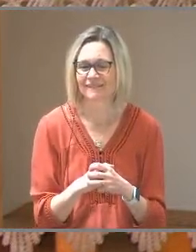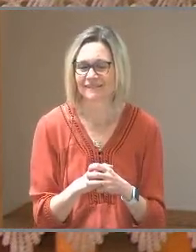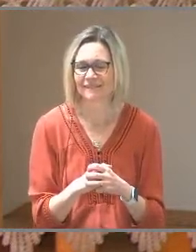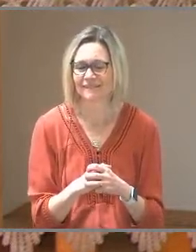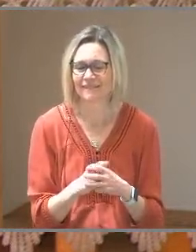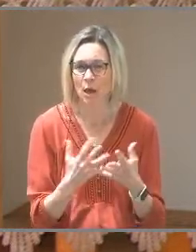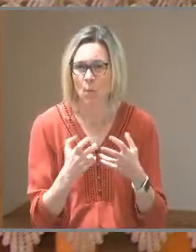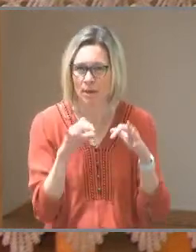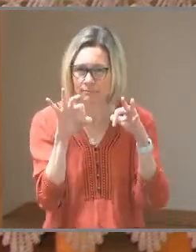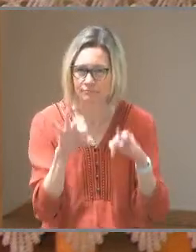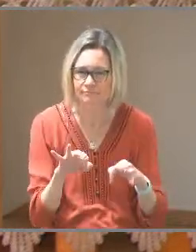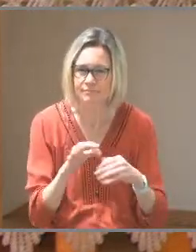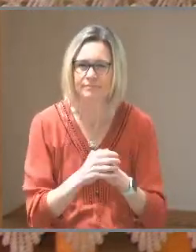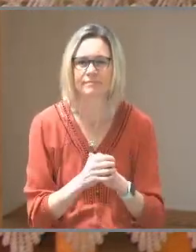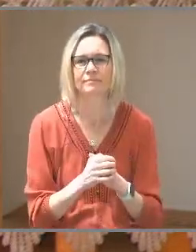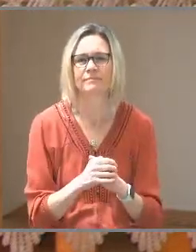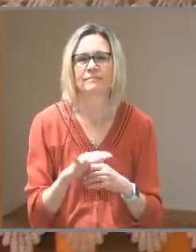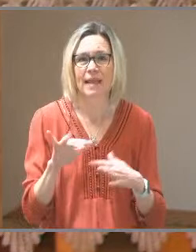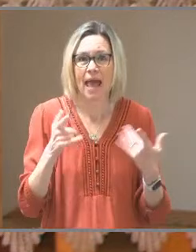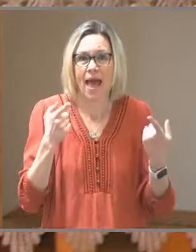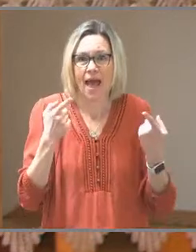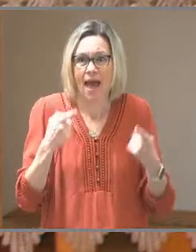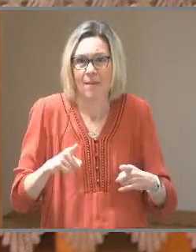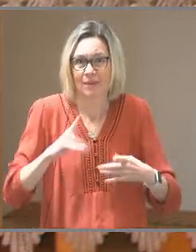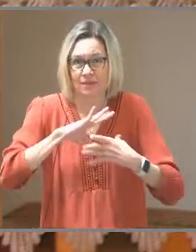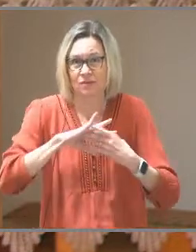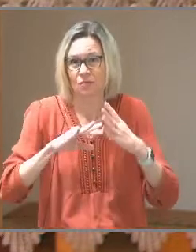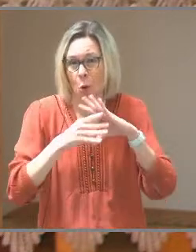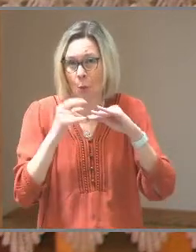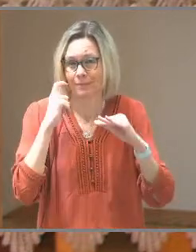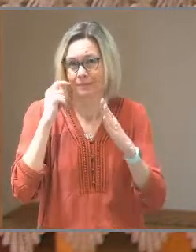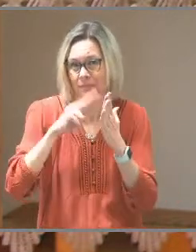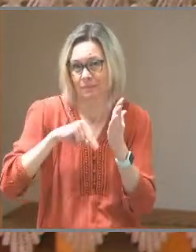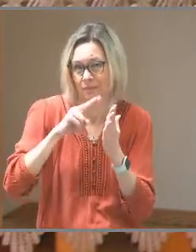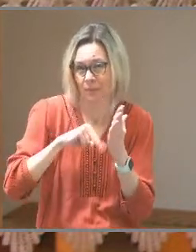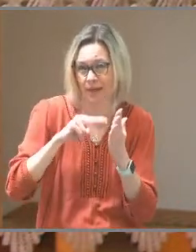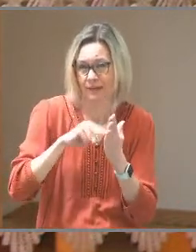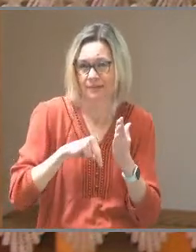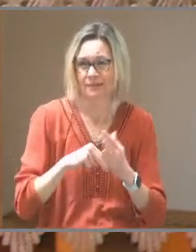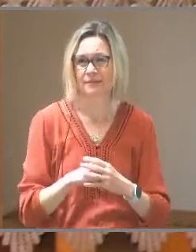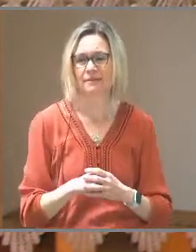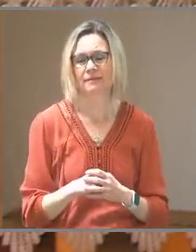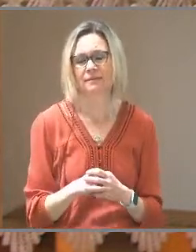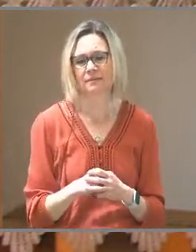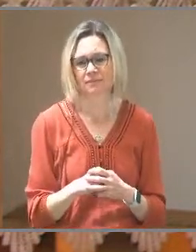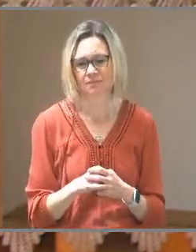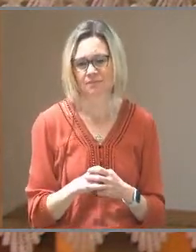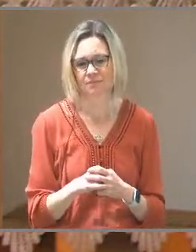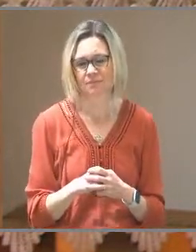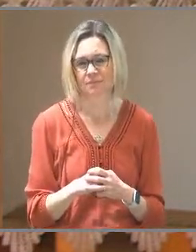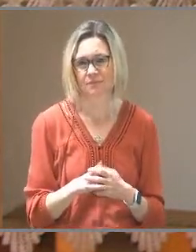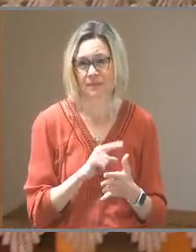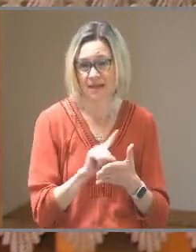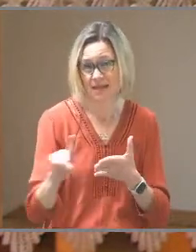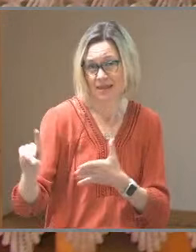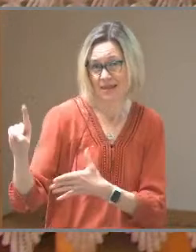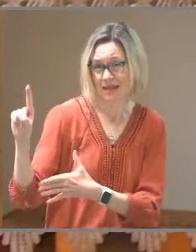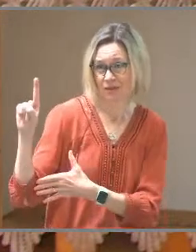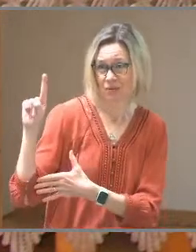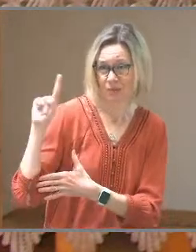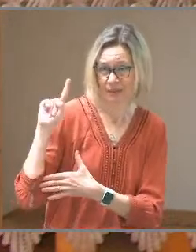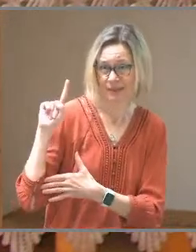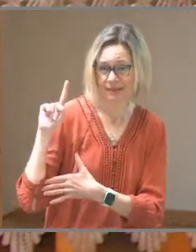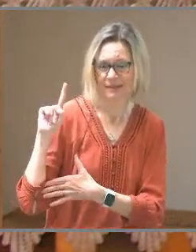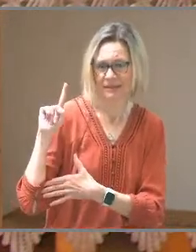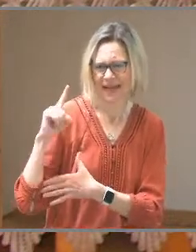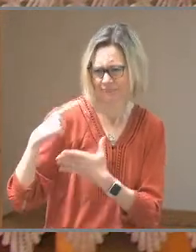what I want to say with this is that that's what happened in the story that we read today in the gospel. Actually, last week, and I talk about